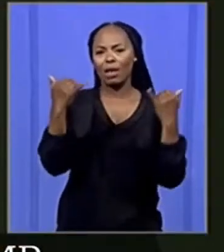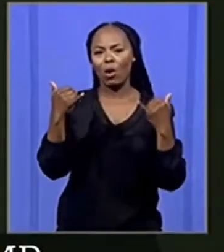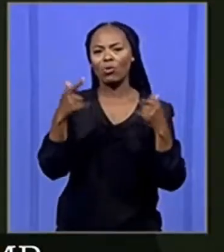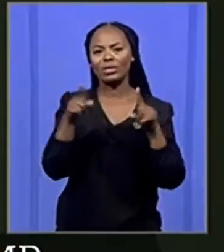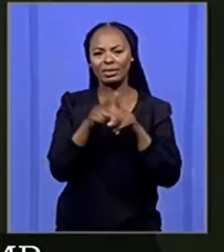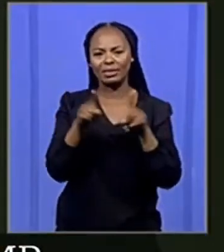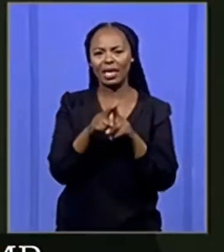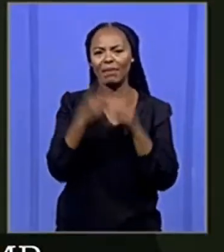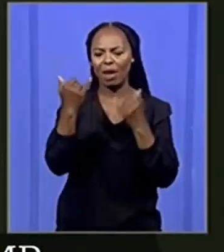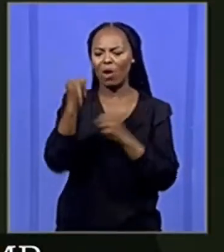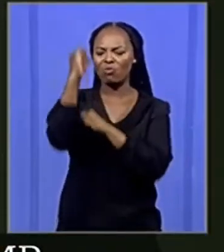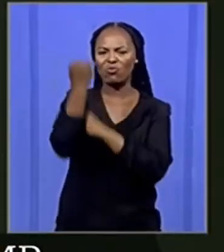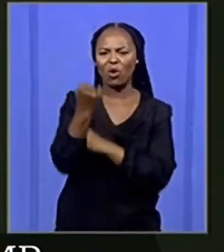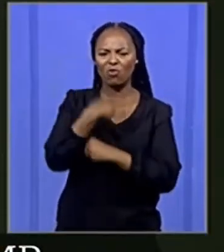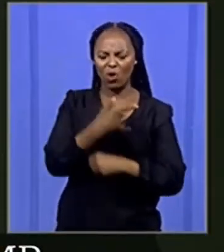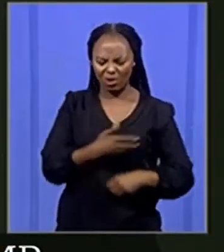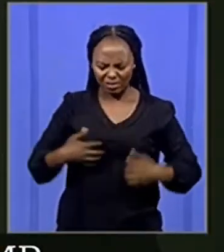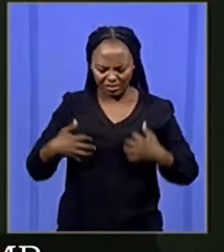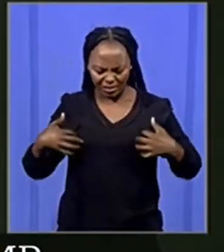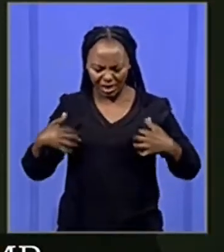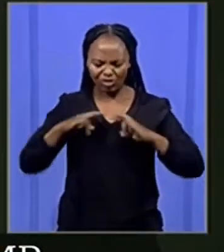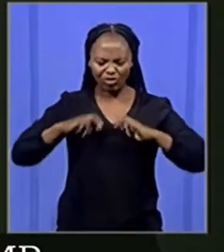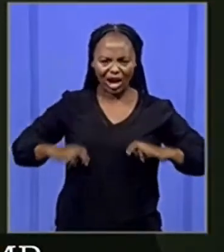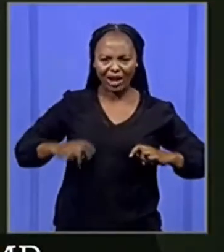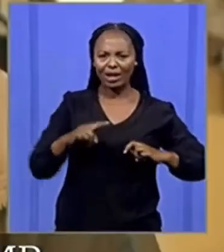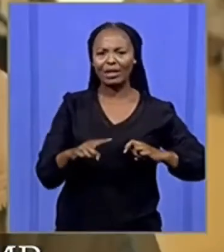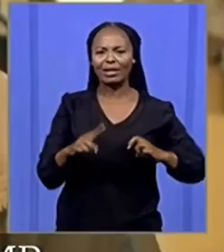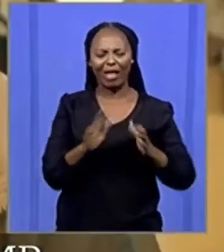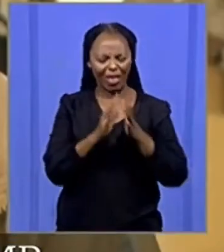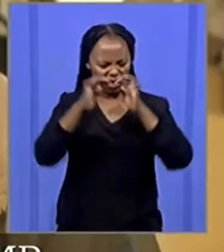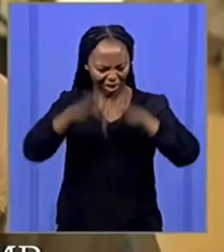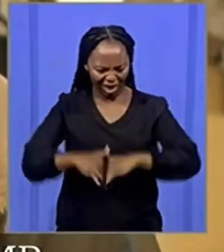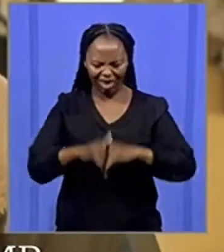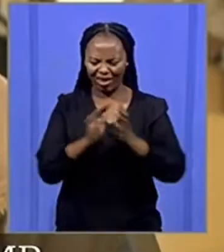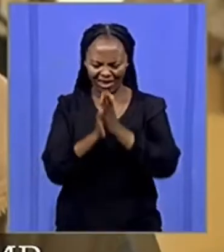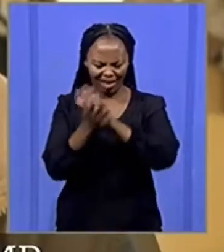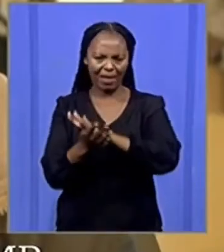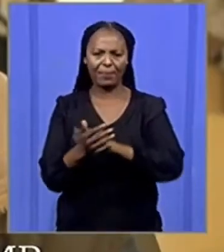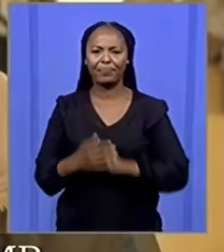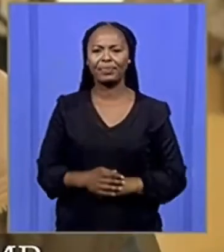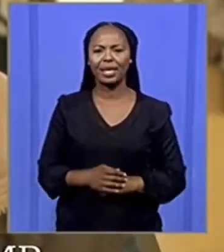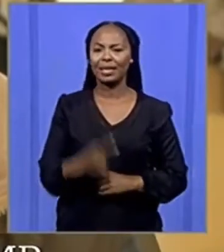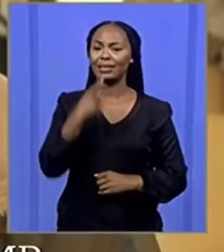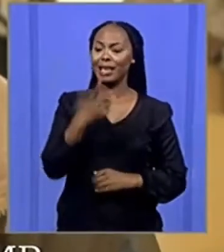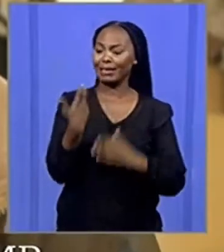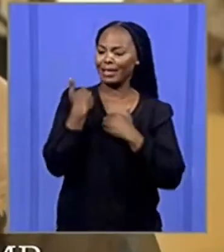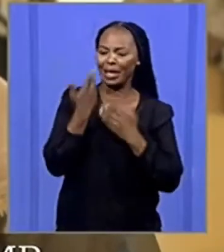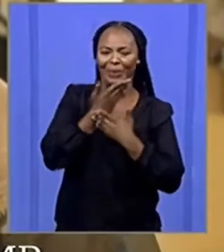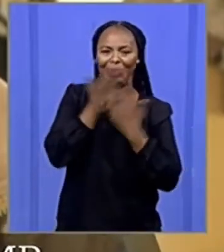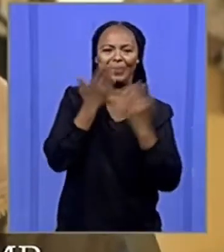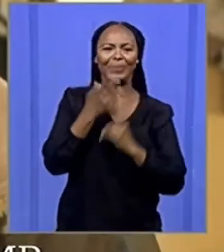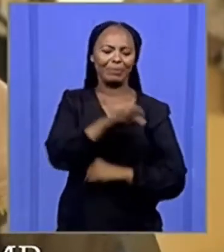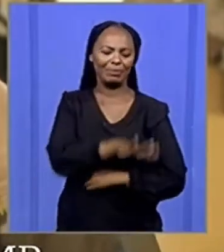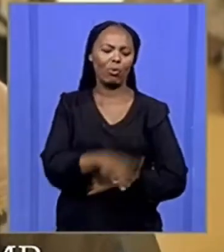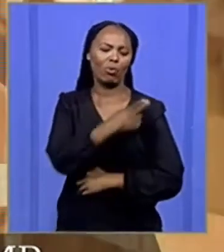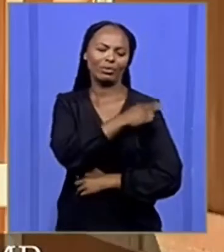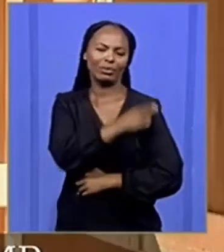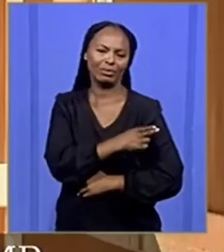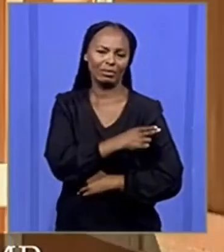down. Disaster. O re lefelo le ga se la bolokega gape seemo sa gona se a